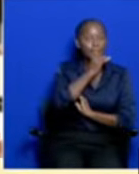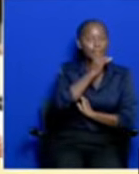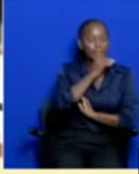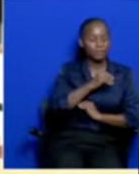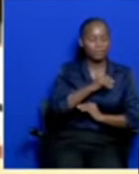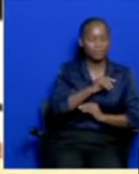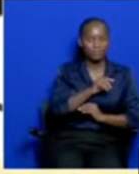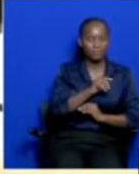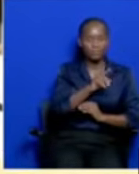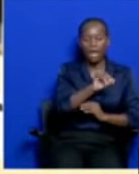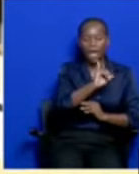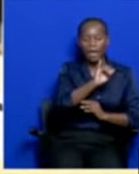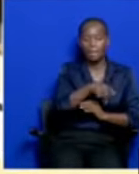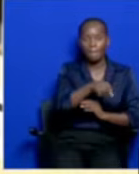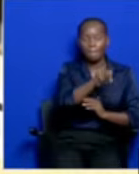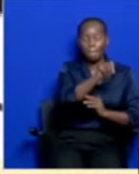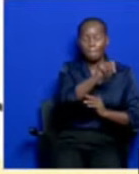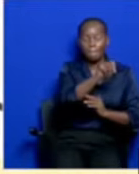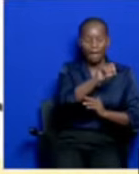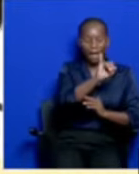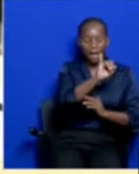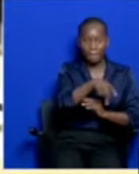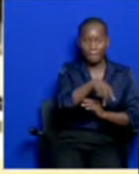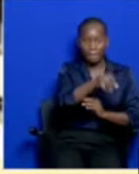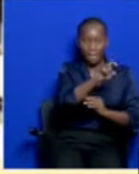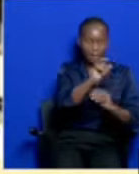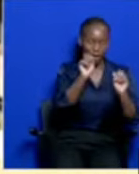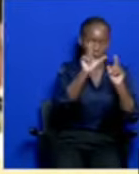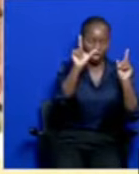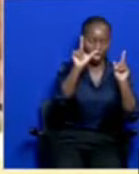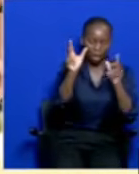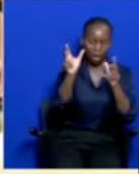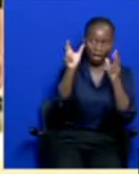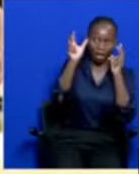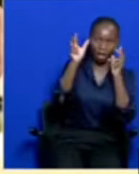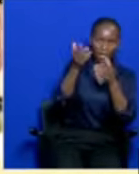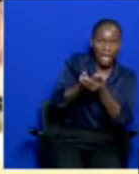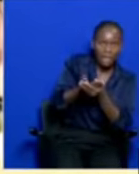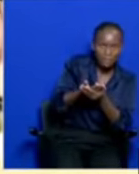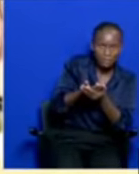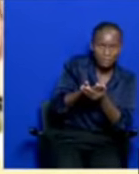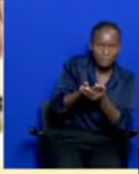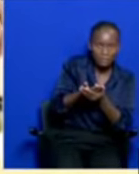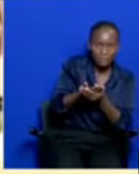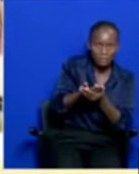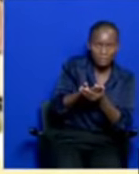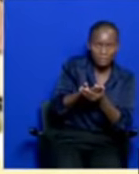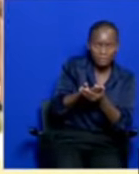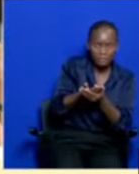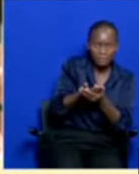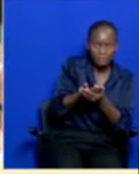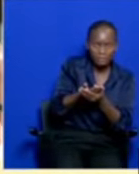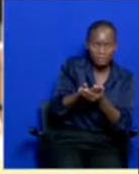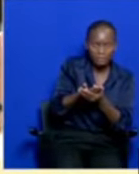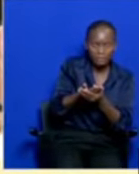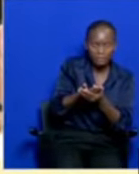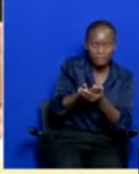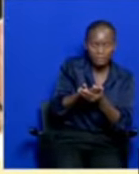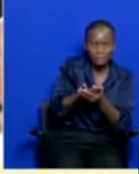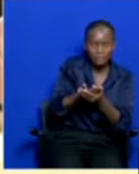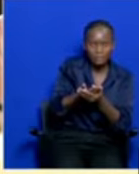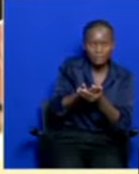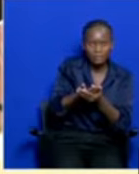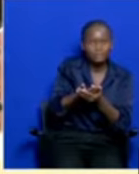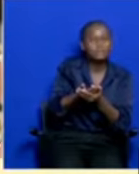became aware of it, you don't do the investigation